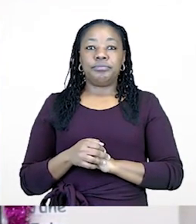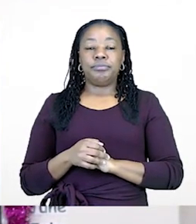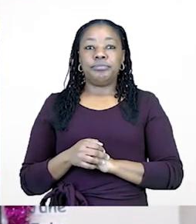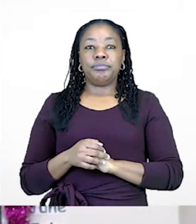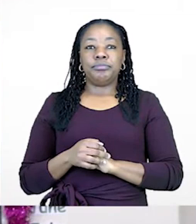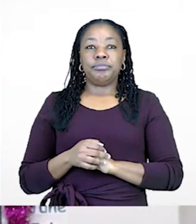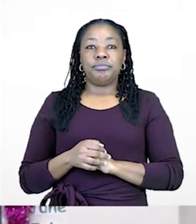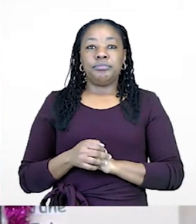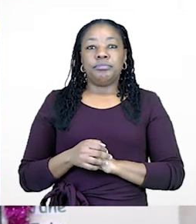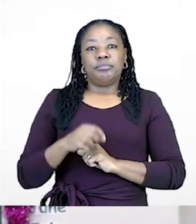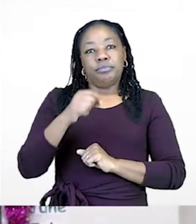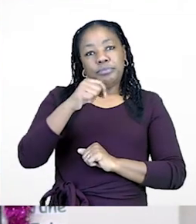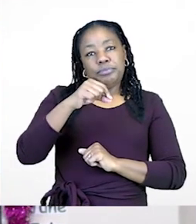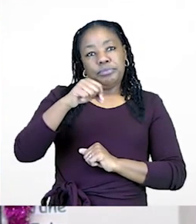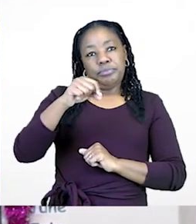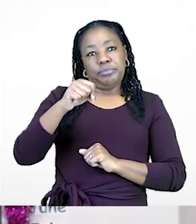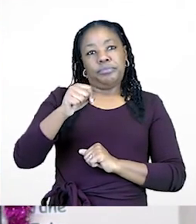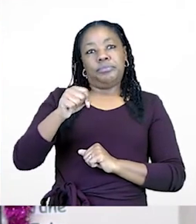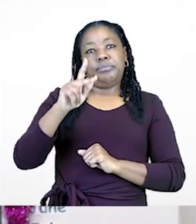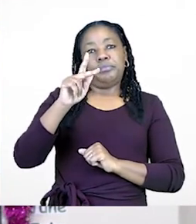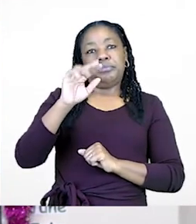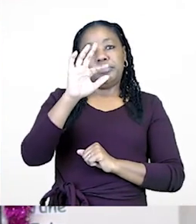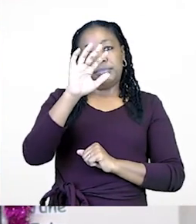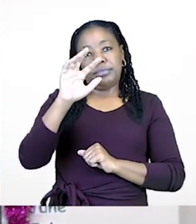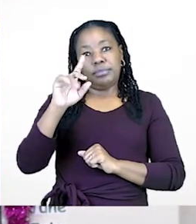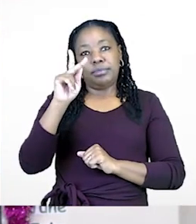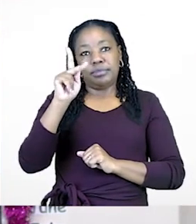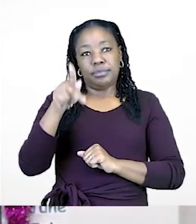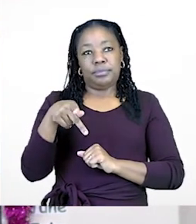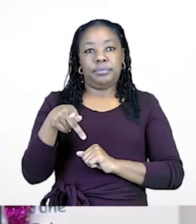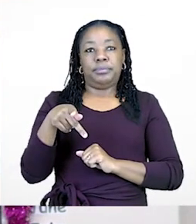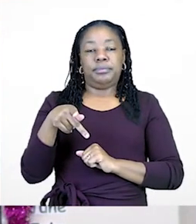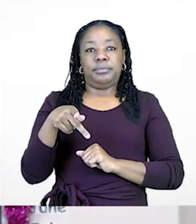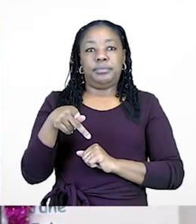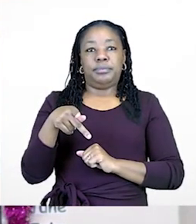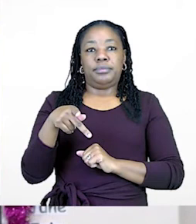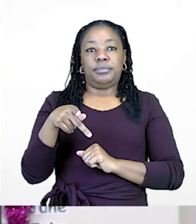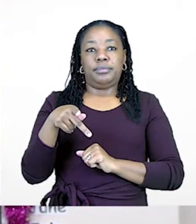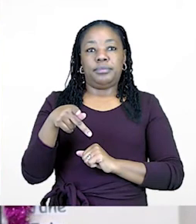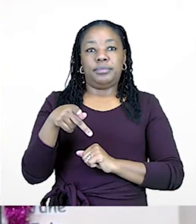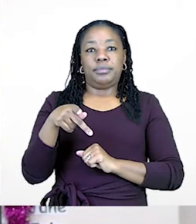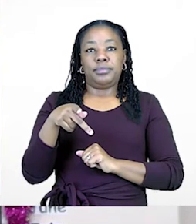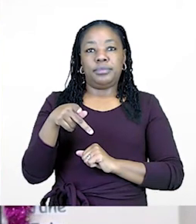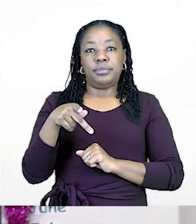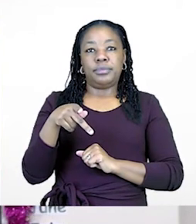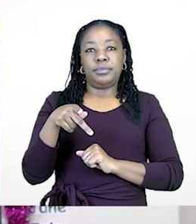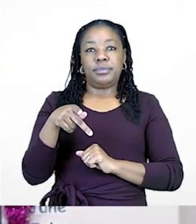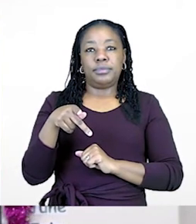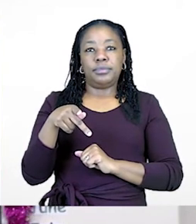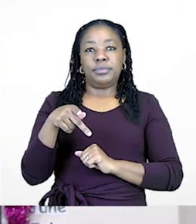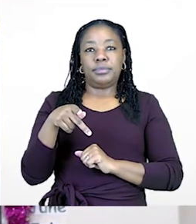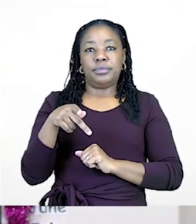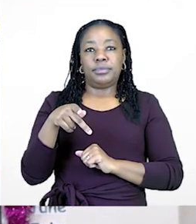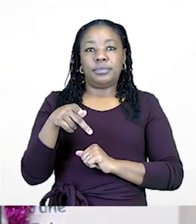When we are drawing our letter P, it's very important that the head of our letter P is in